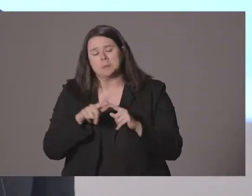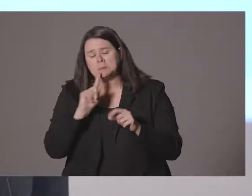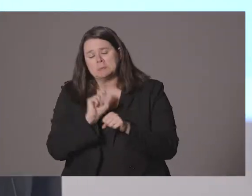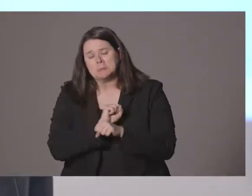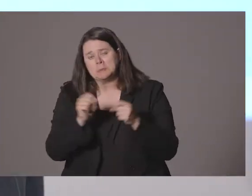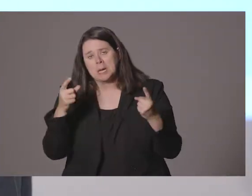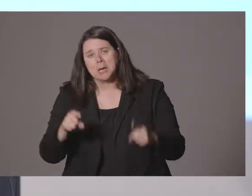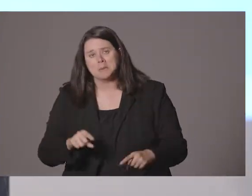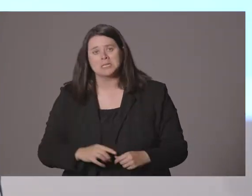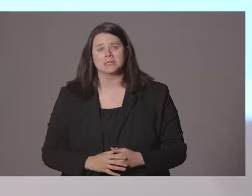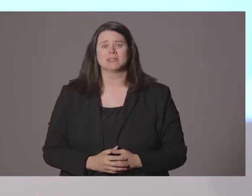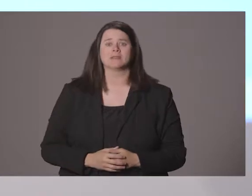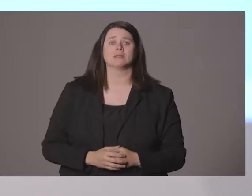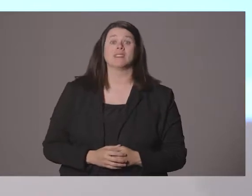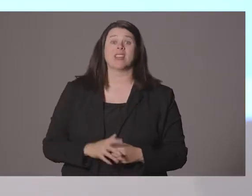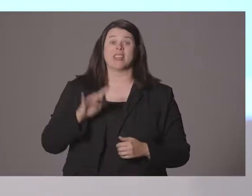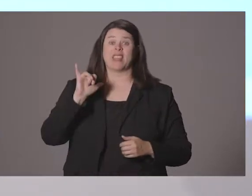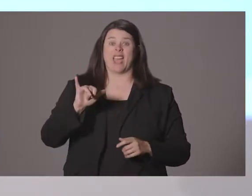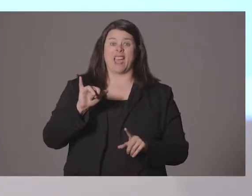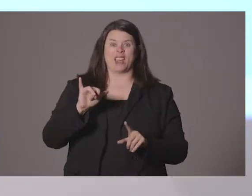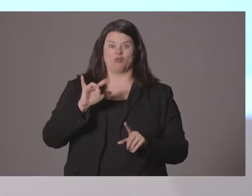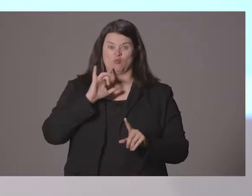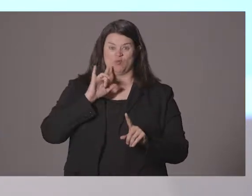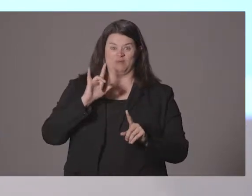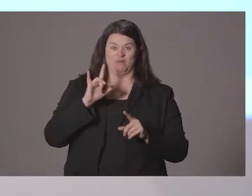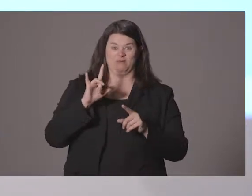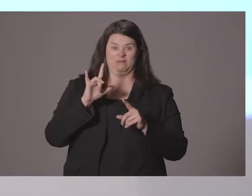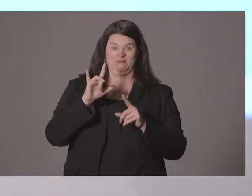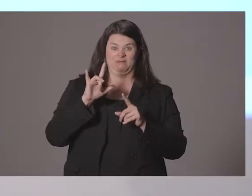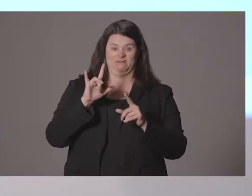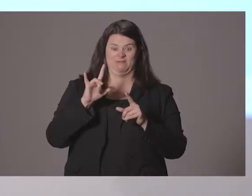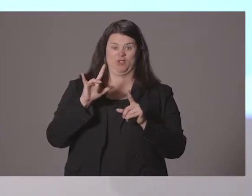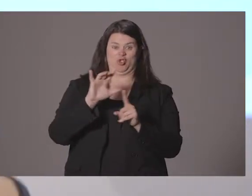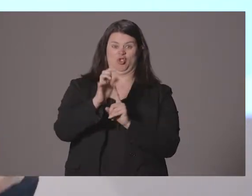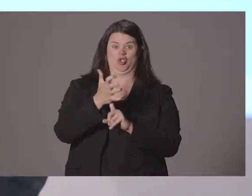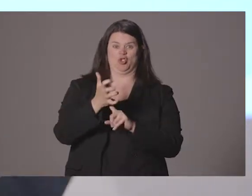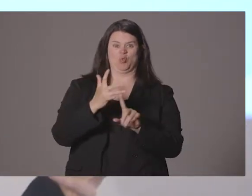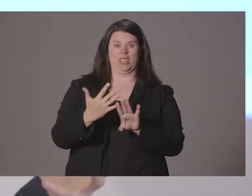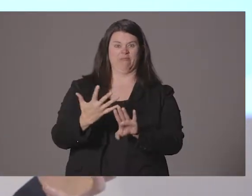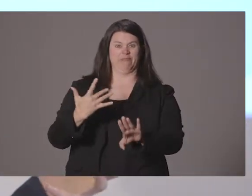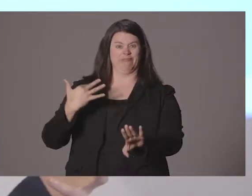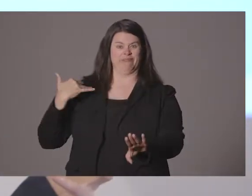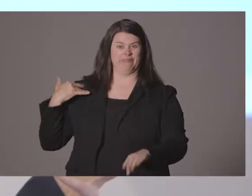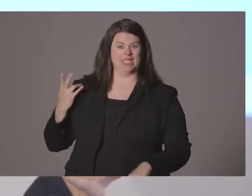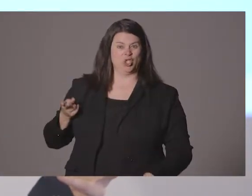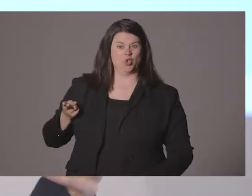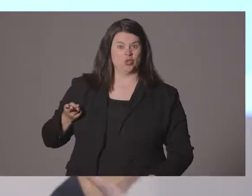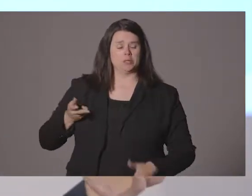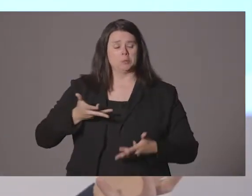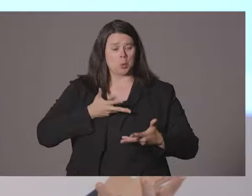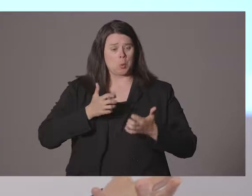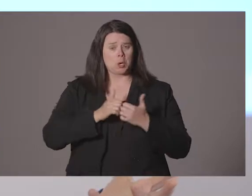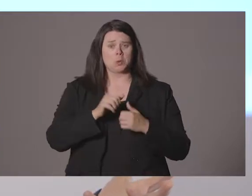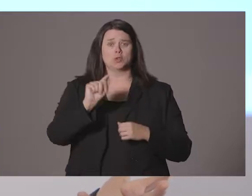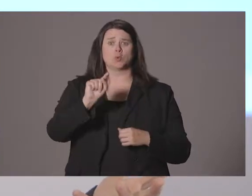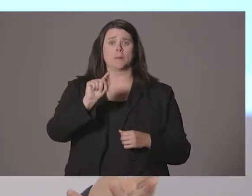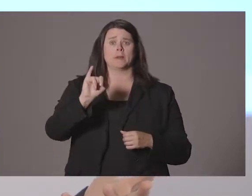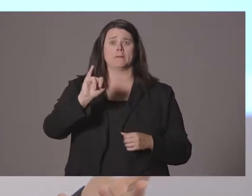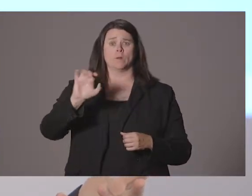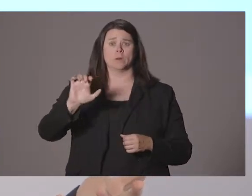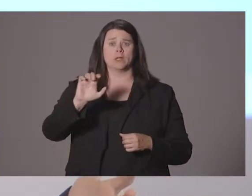I'm talking about trauma-informed care, when I'm working with this content is in the context of the United